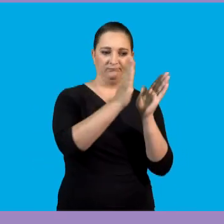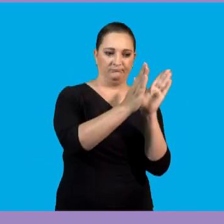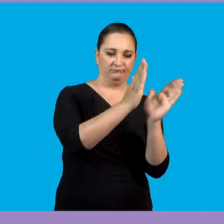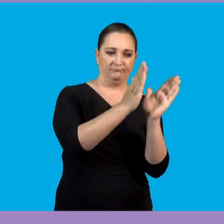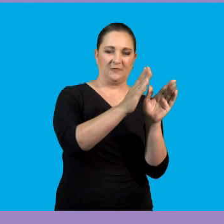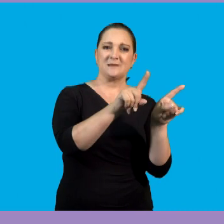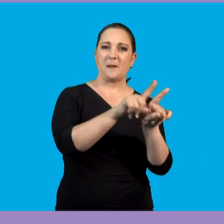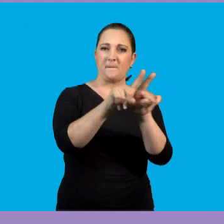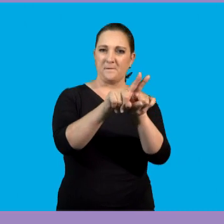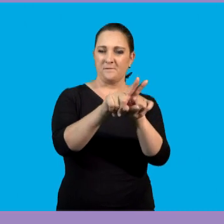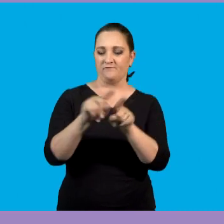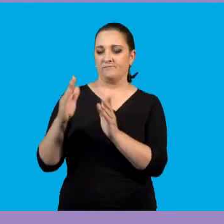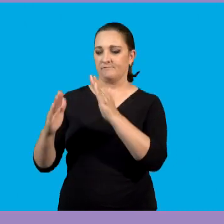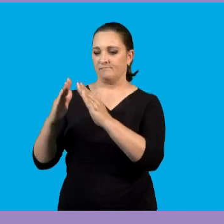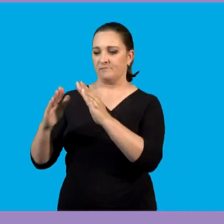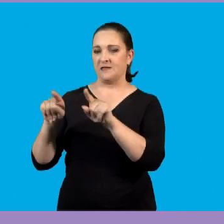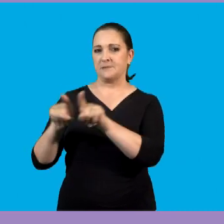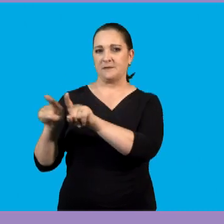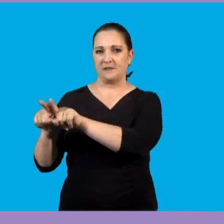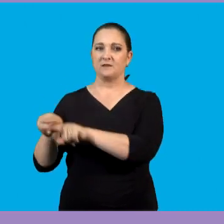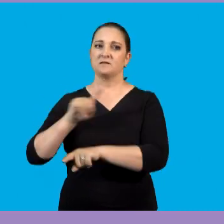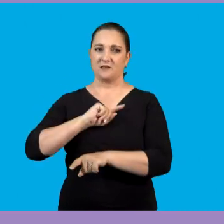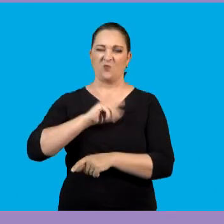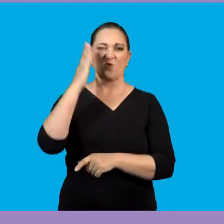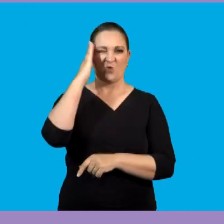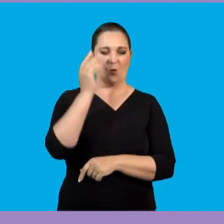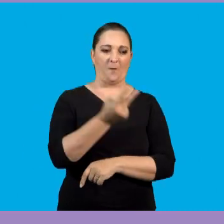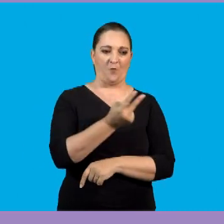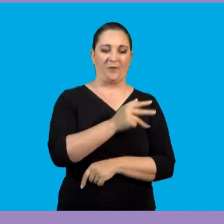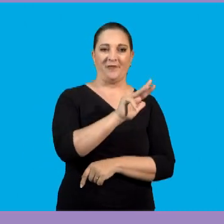also 9 centimeters. Now, in this first